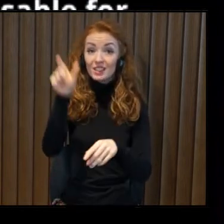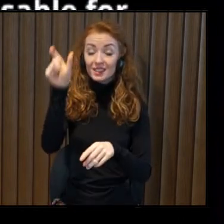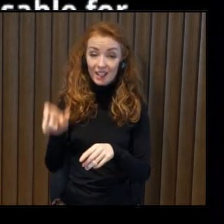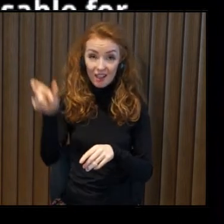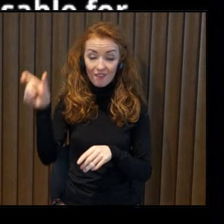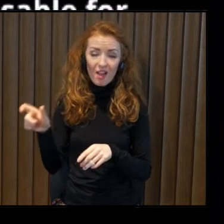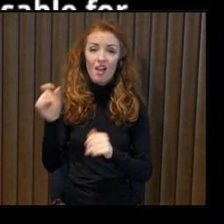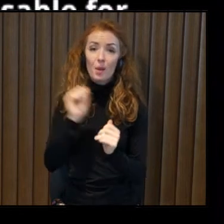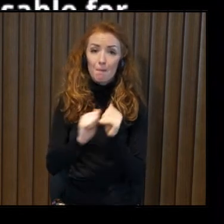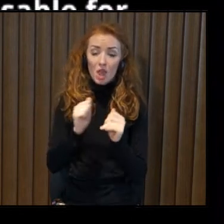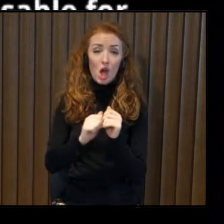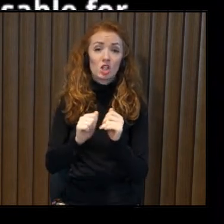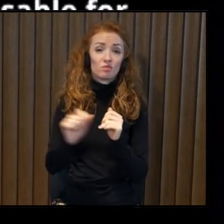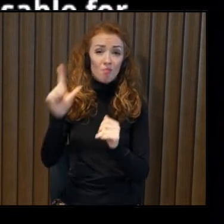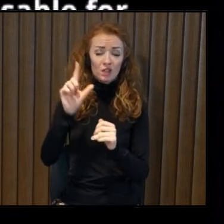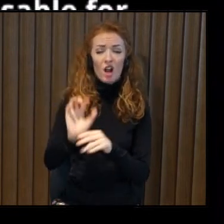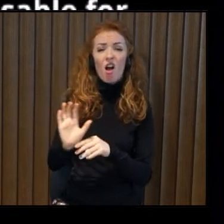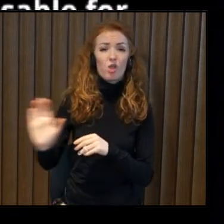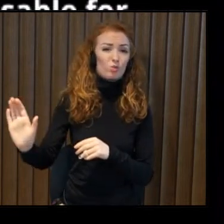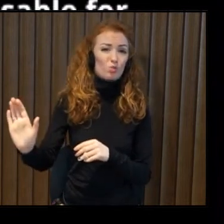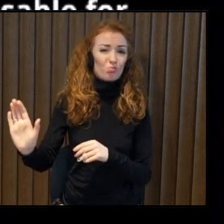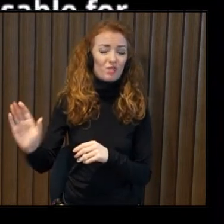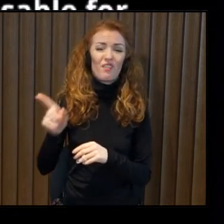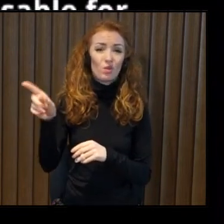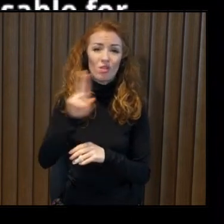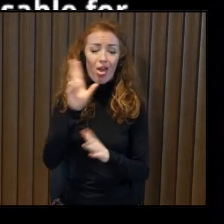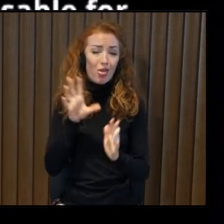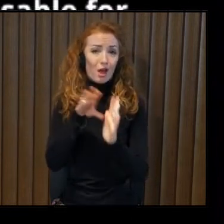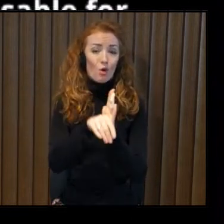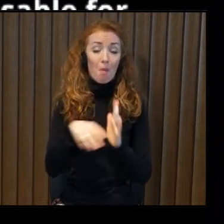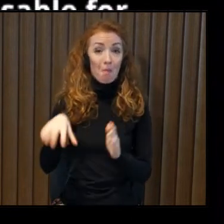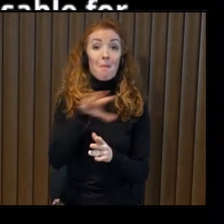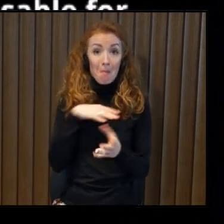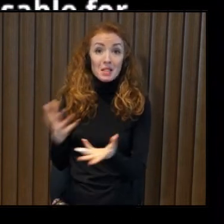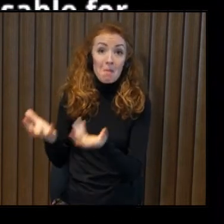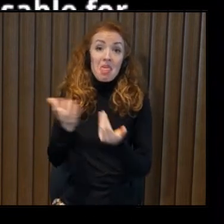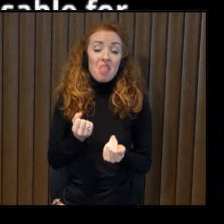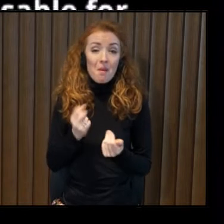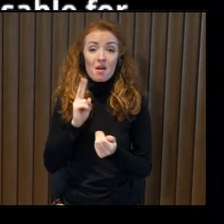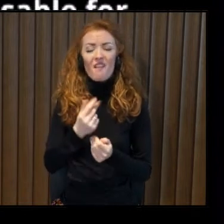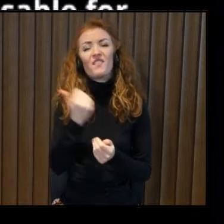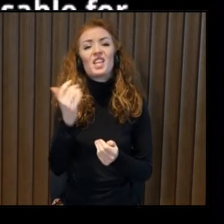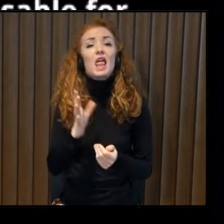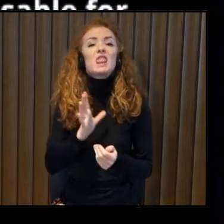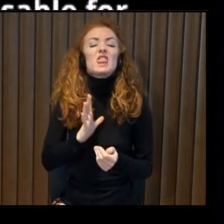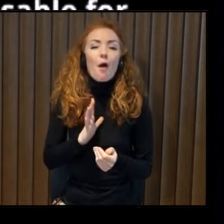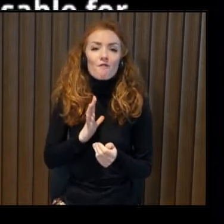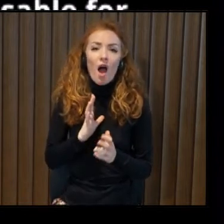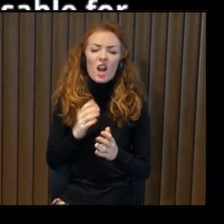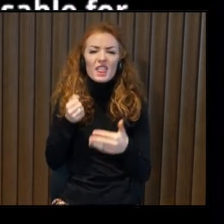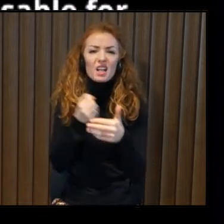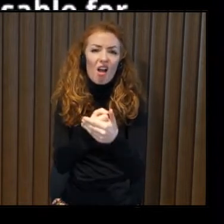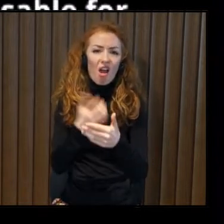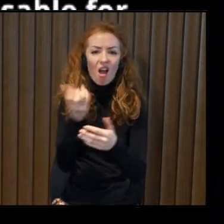They're the ones who we assume cannot use or access technology. And I want it to be clear that